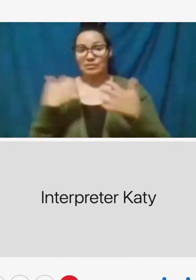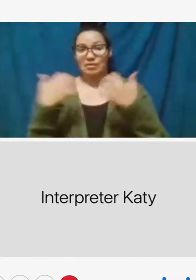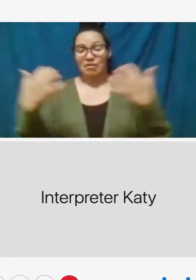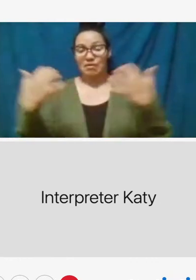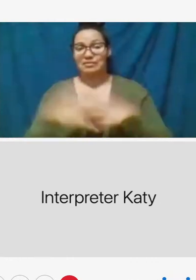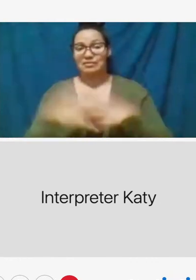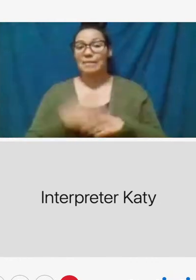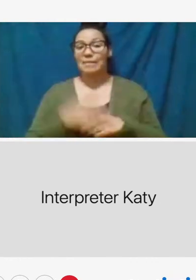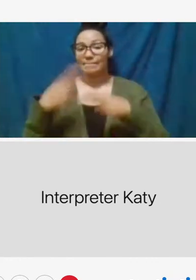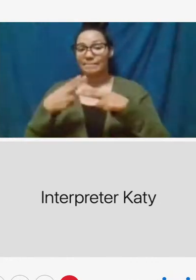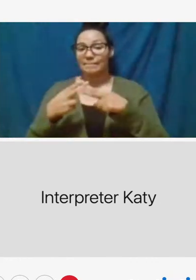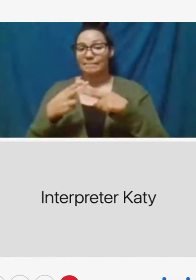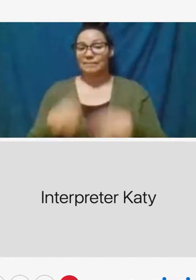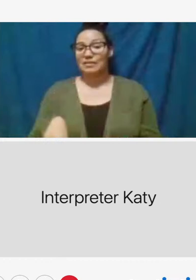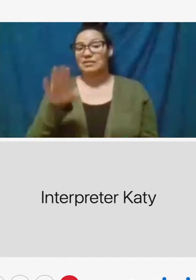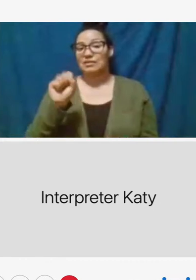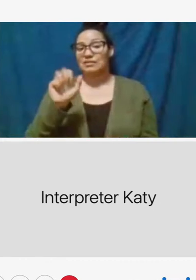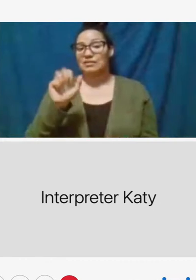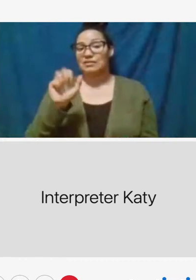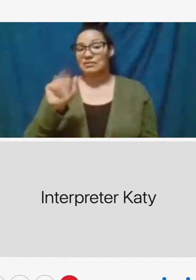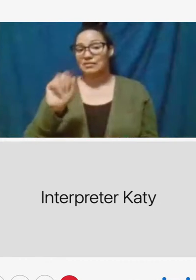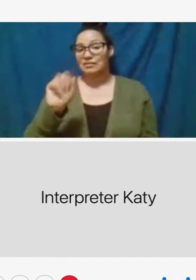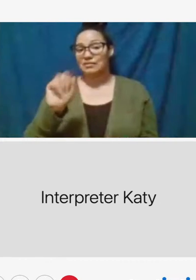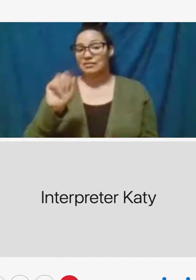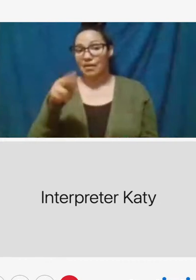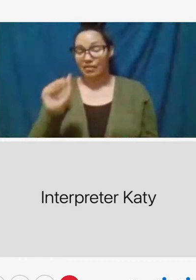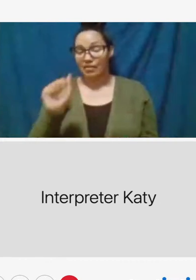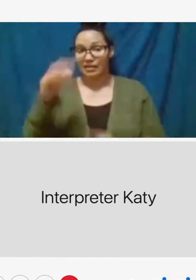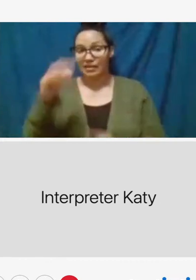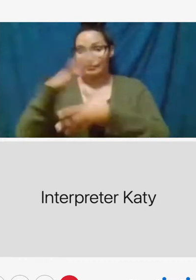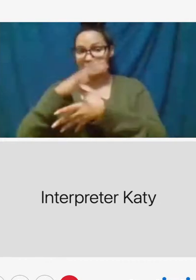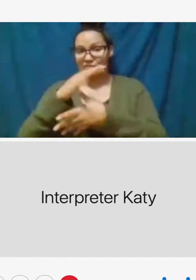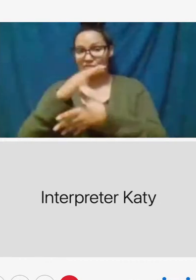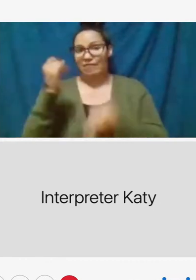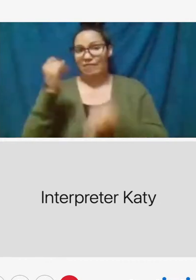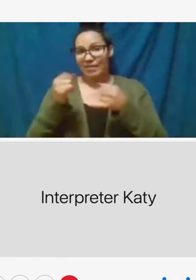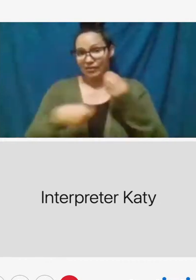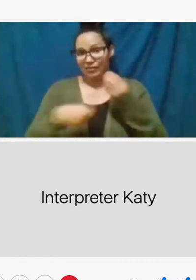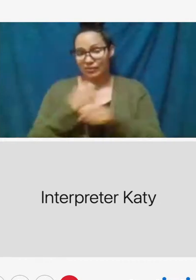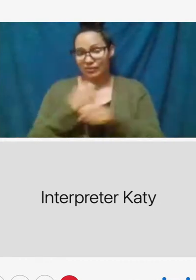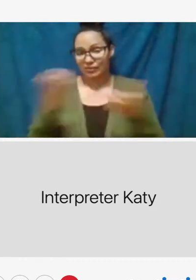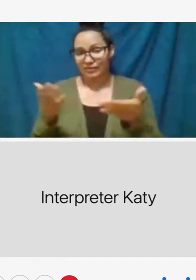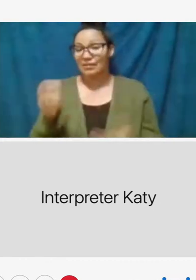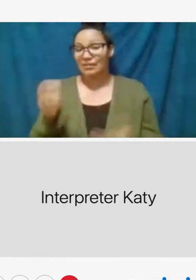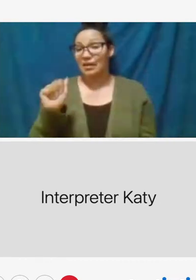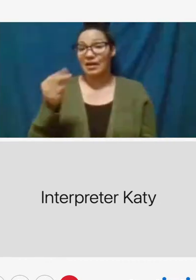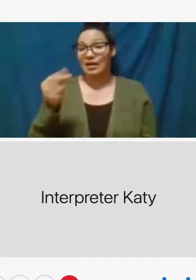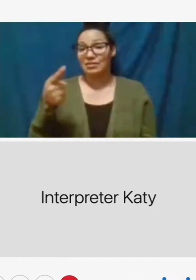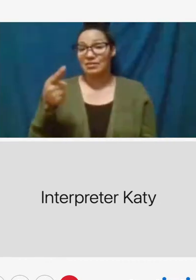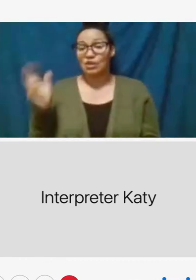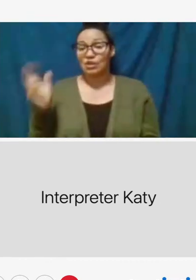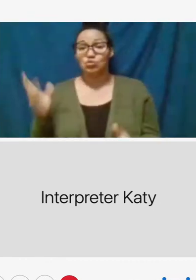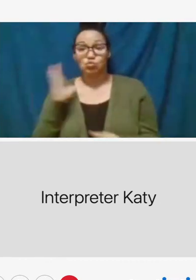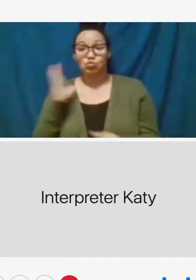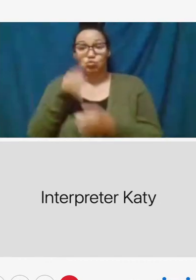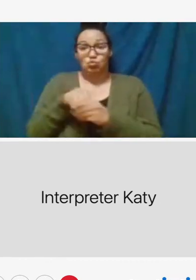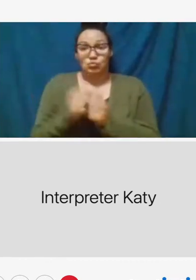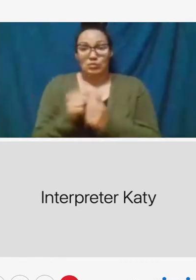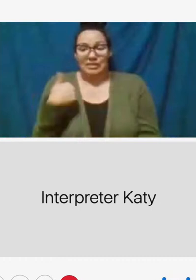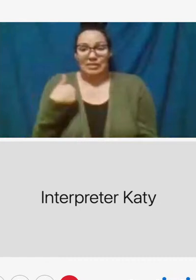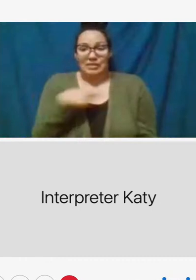figa and I'm a student leader in my final year at Bloomington High School Angela Santana joins me this evening to shine the spotlight on our bruan